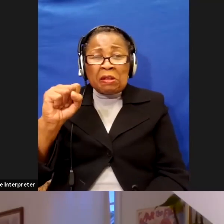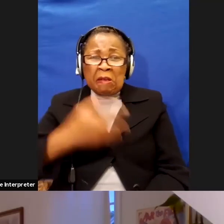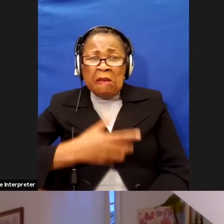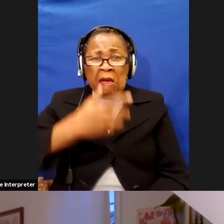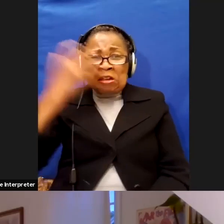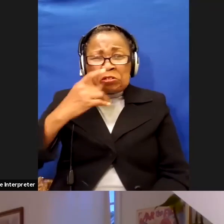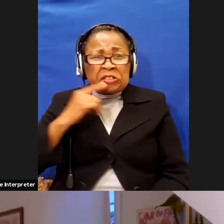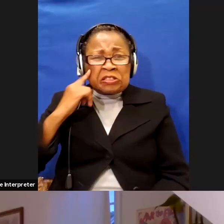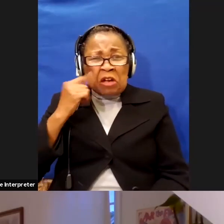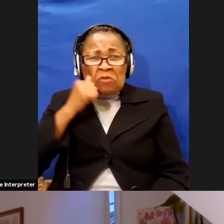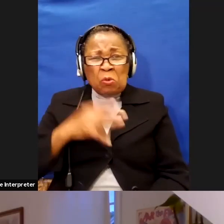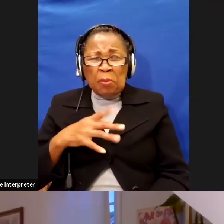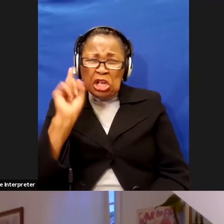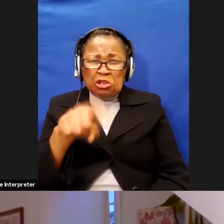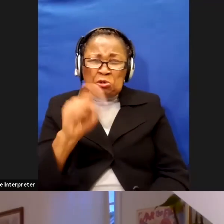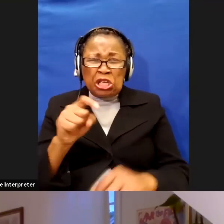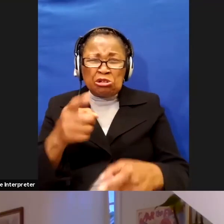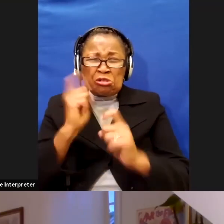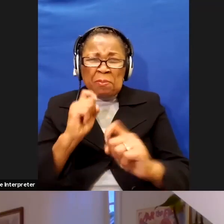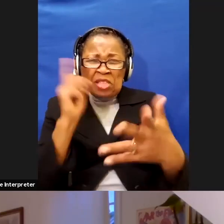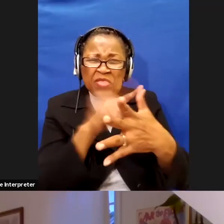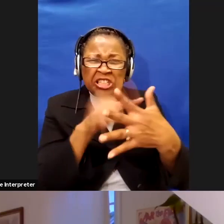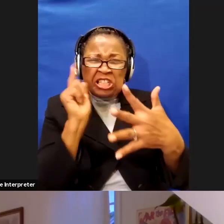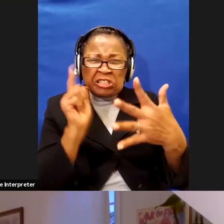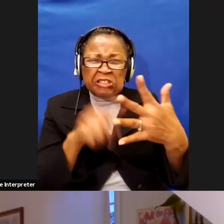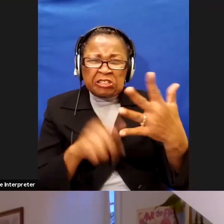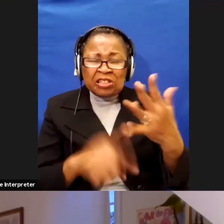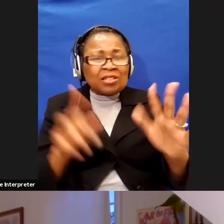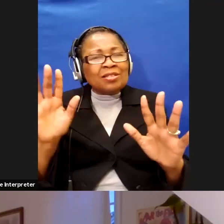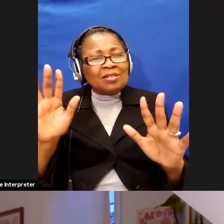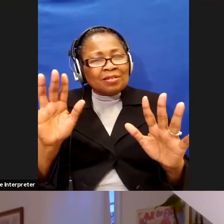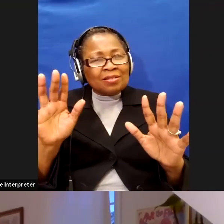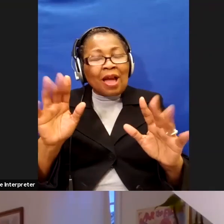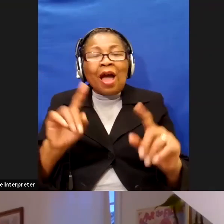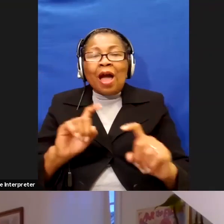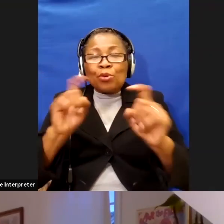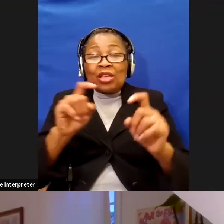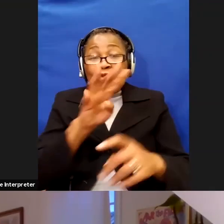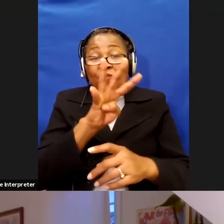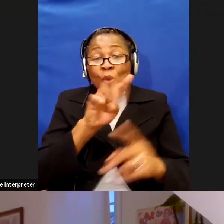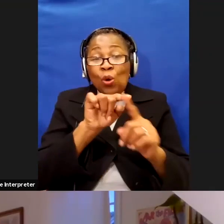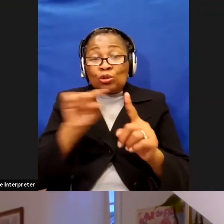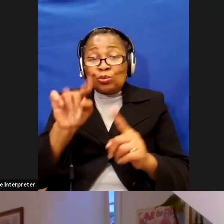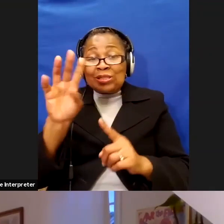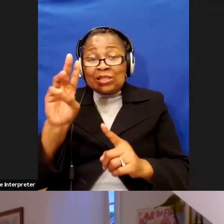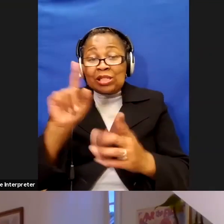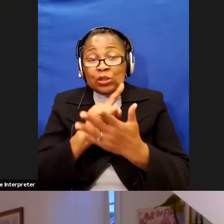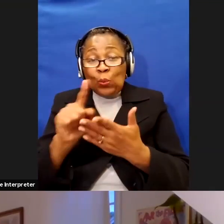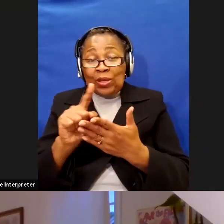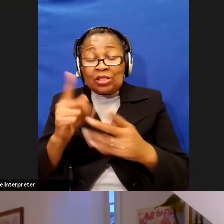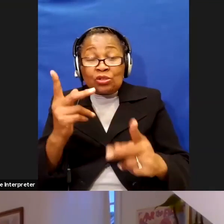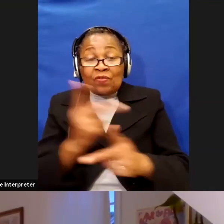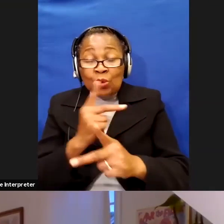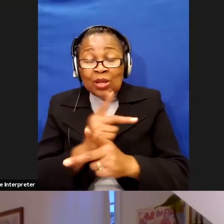saying that you need to give me this, this, and this. I'm going to give you guys 4 to 6 weeks to figure it out. But I think